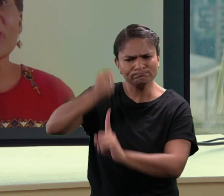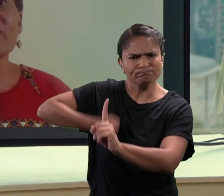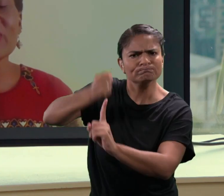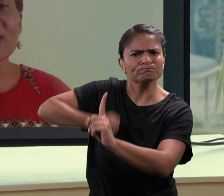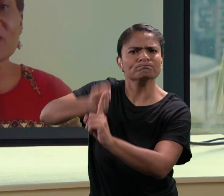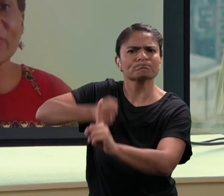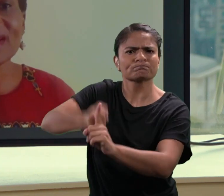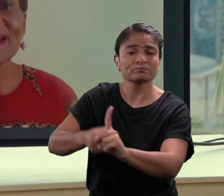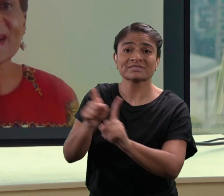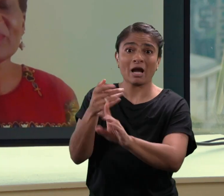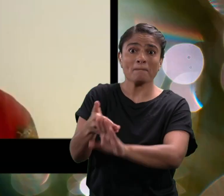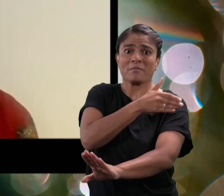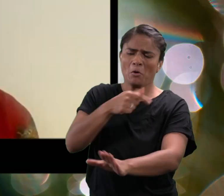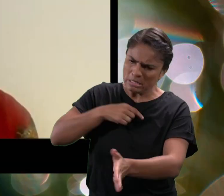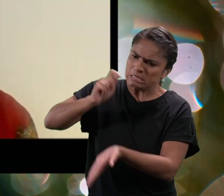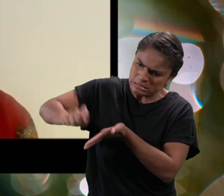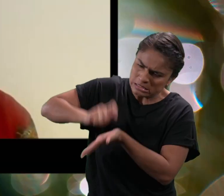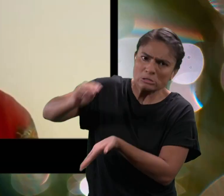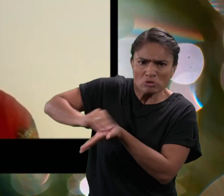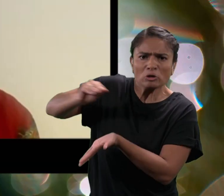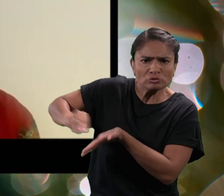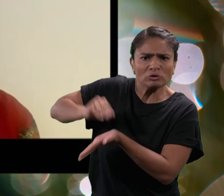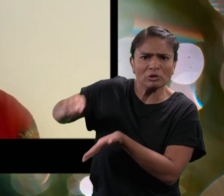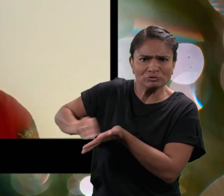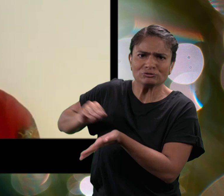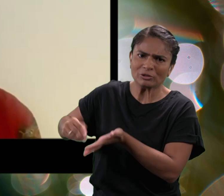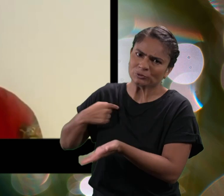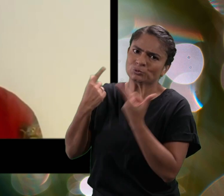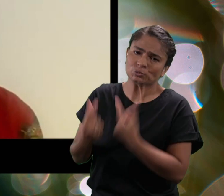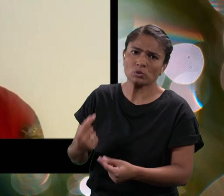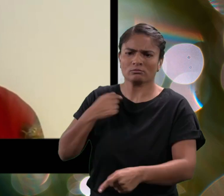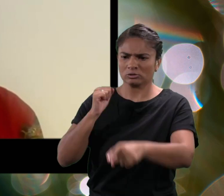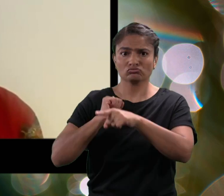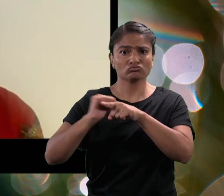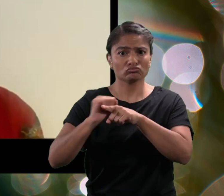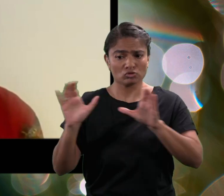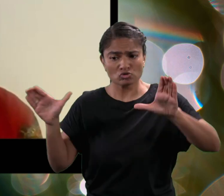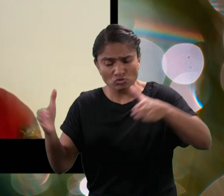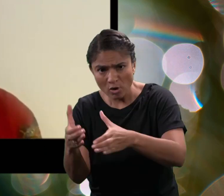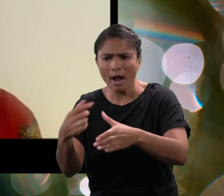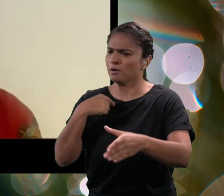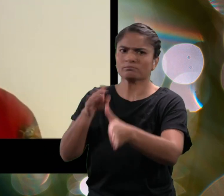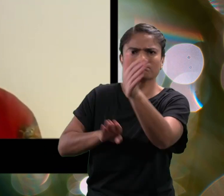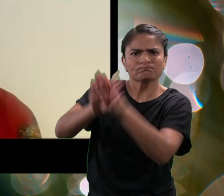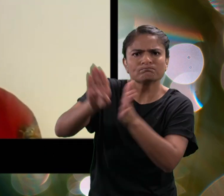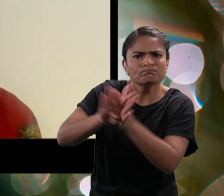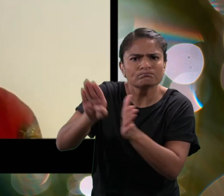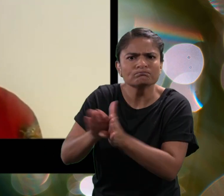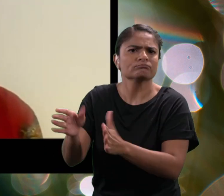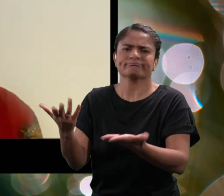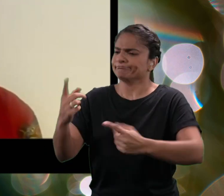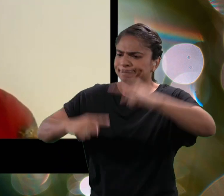doing more advocacy work. Like I mentioned earlier, that I do a lot of writing, I do training, I also develop